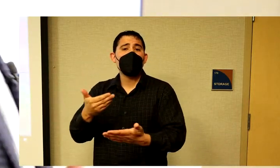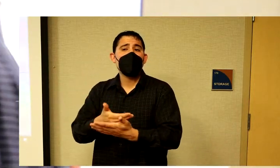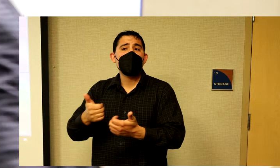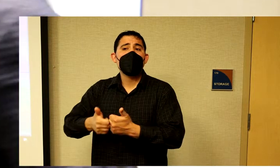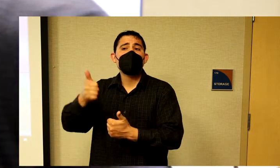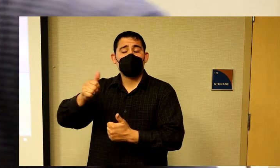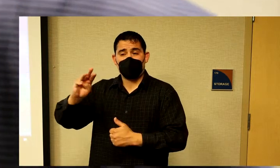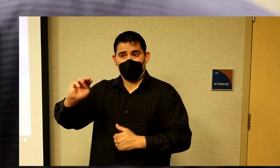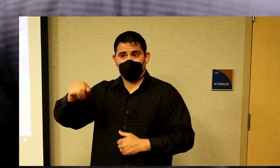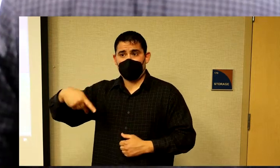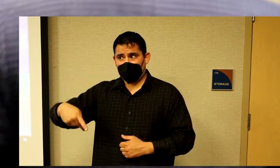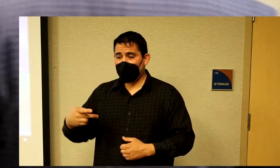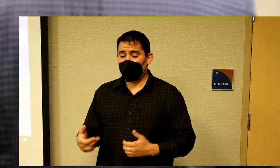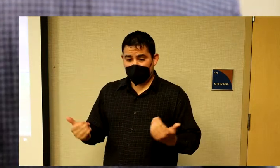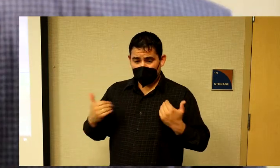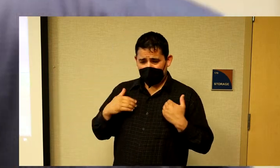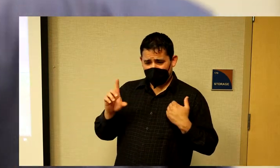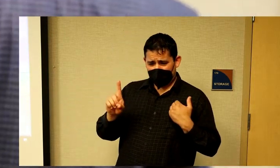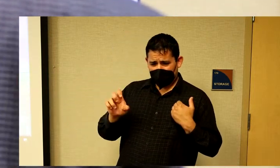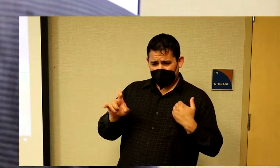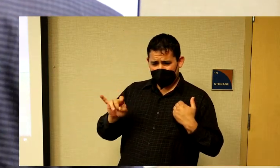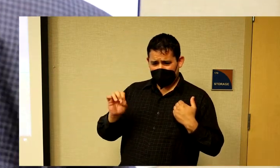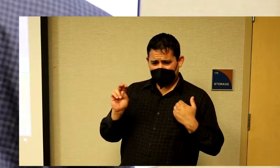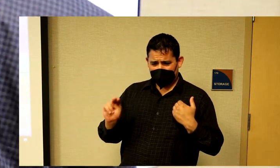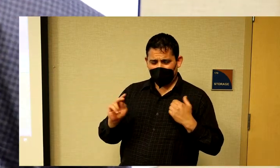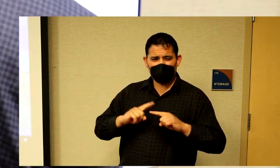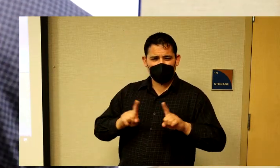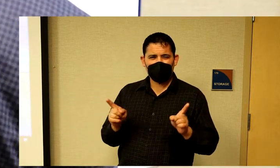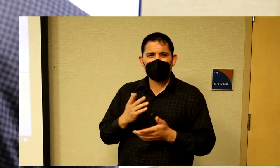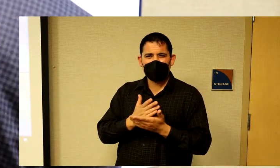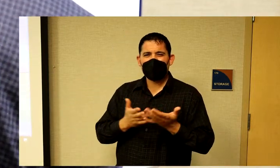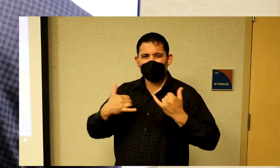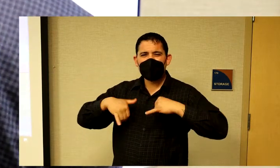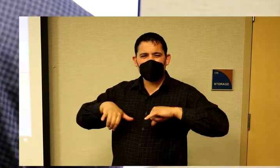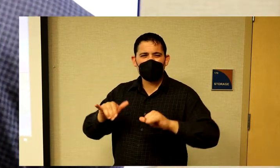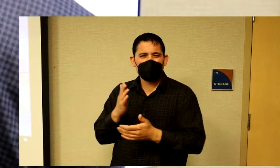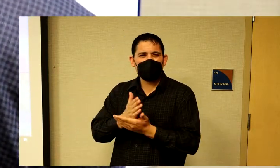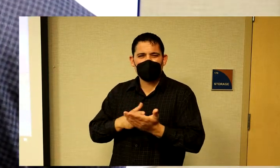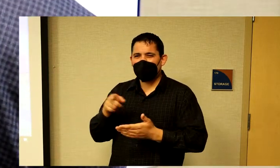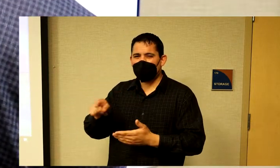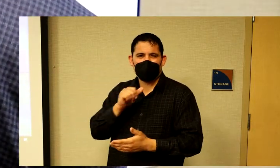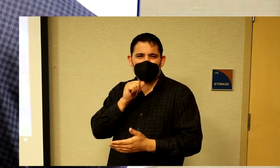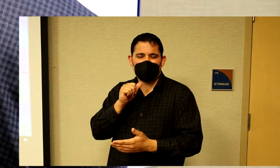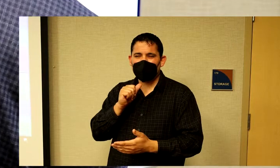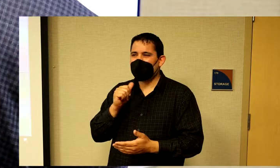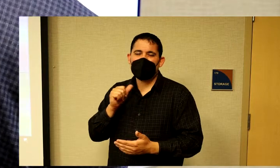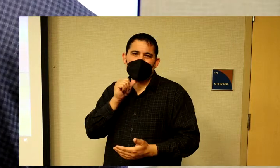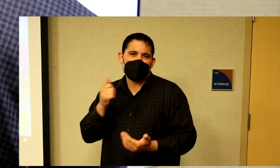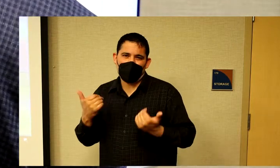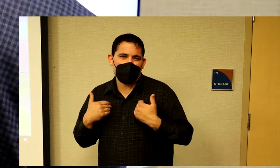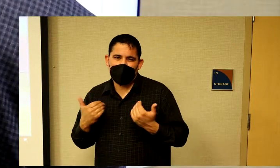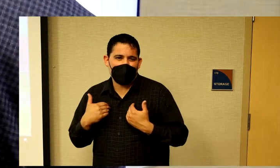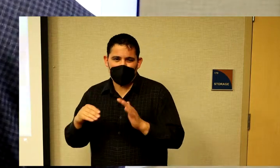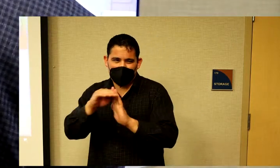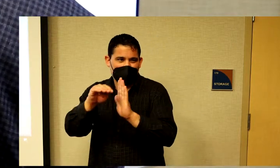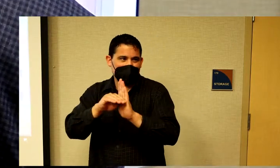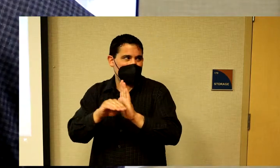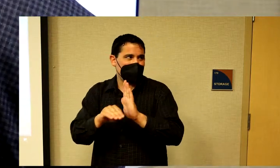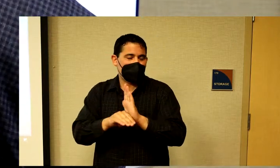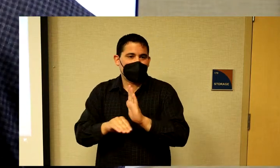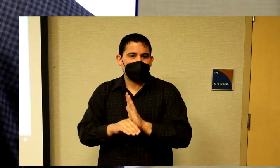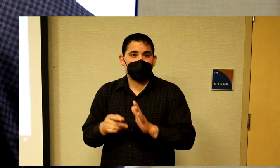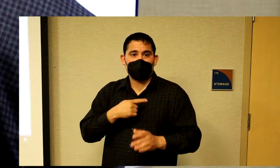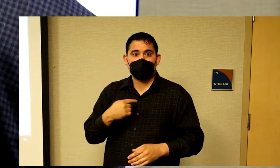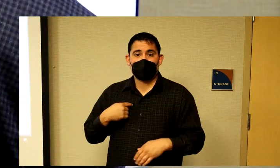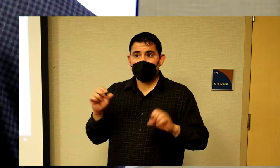the deviations, they're not on, for some reason the deviations are here, but we